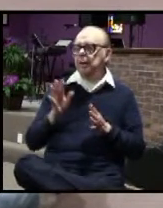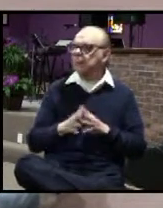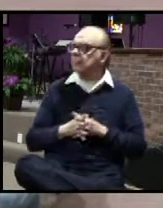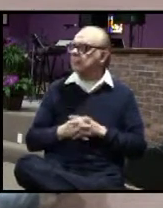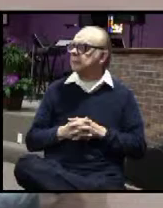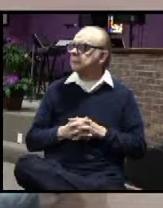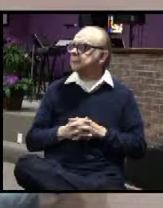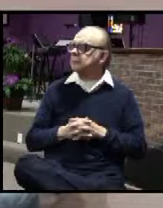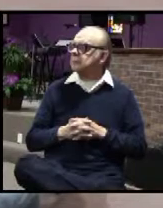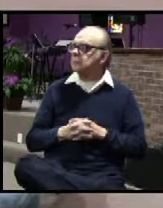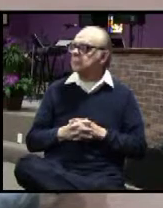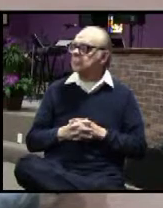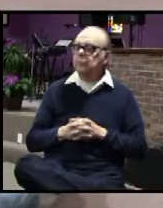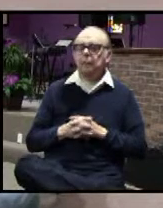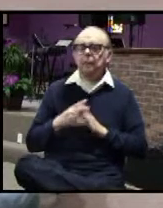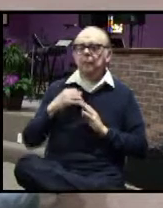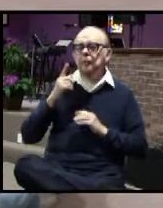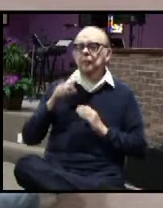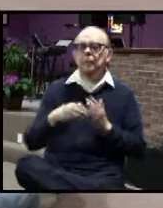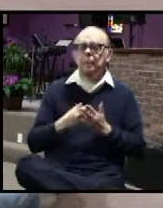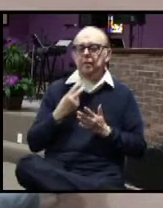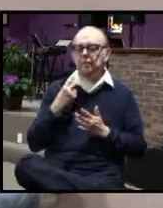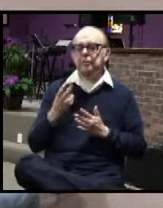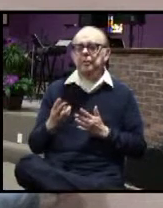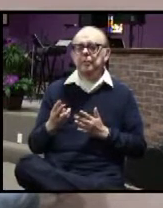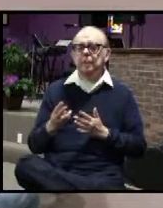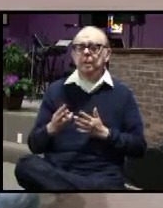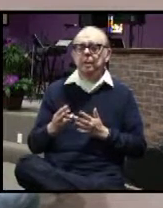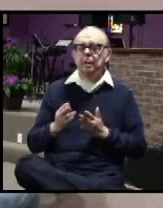For all to see. My grace.